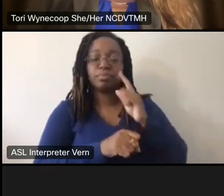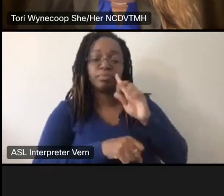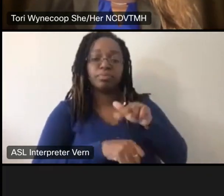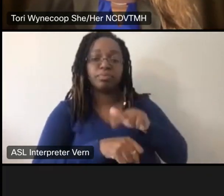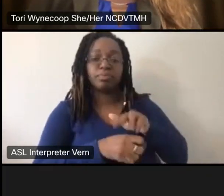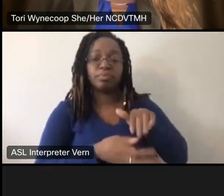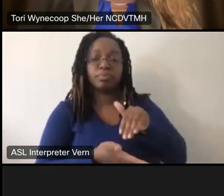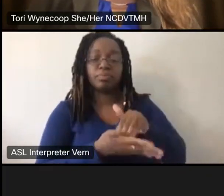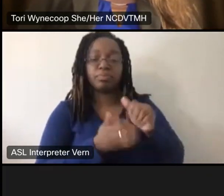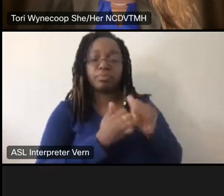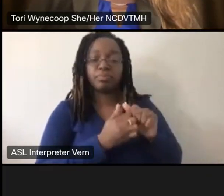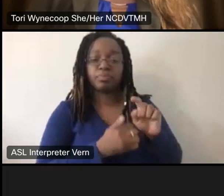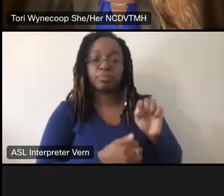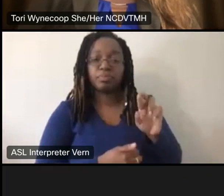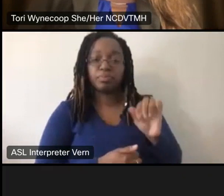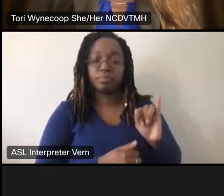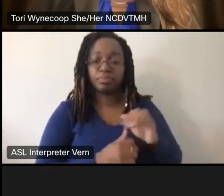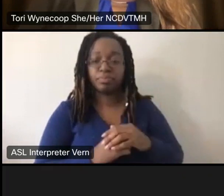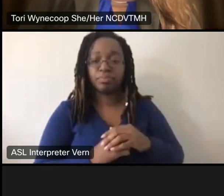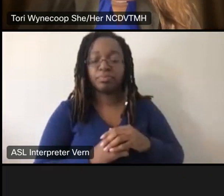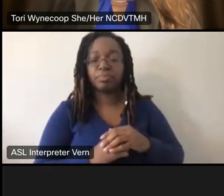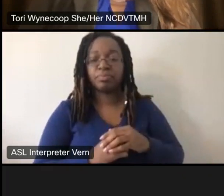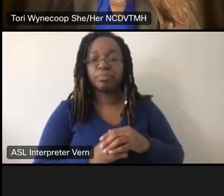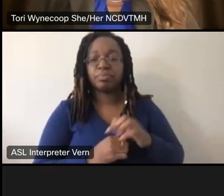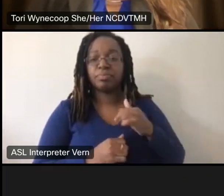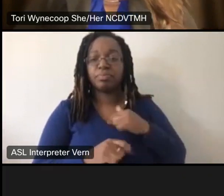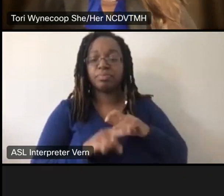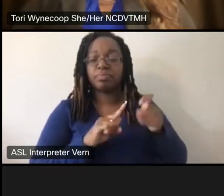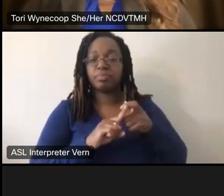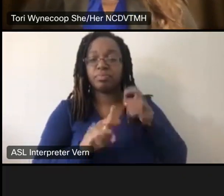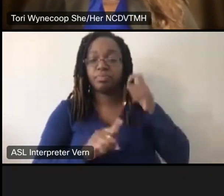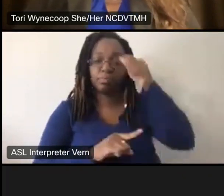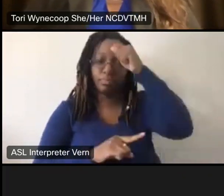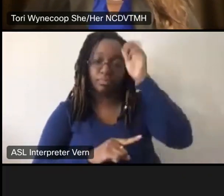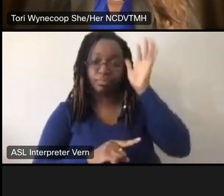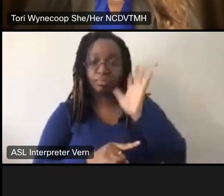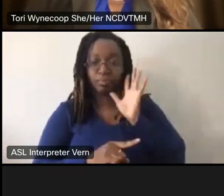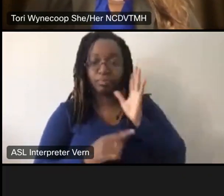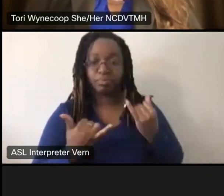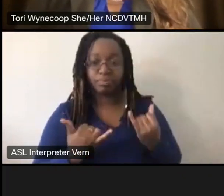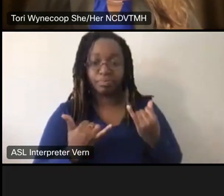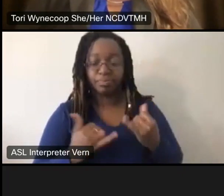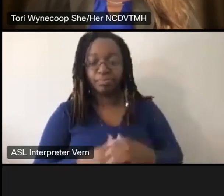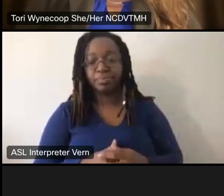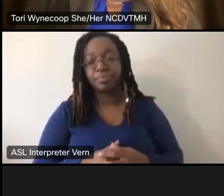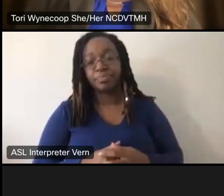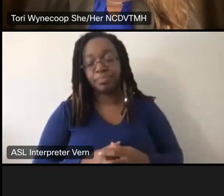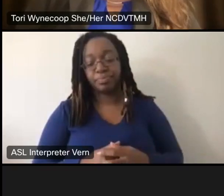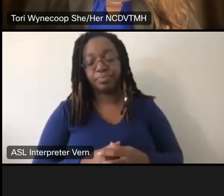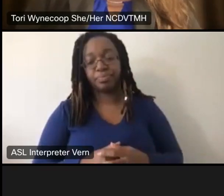Tori, and I am calling in from Alaska today. And